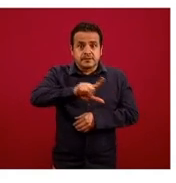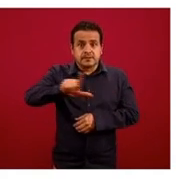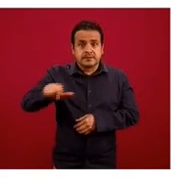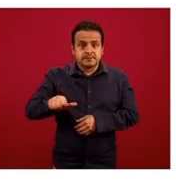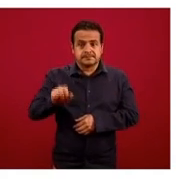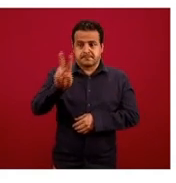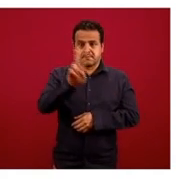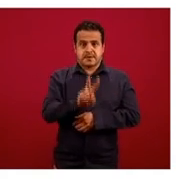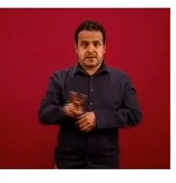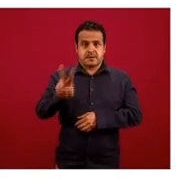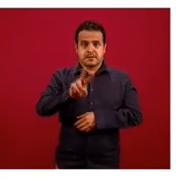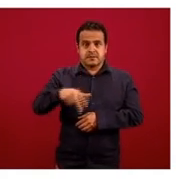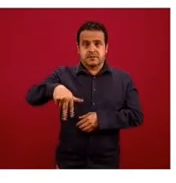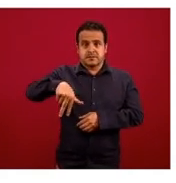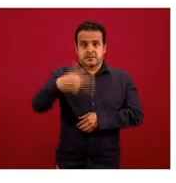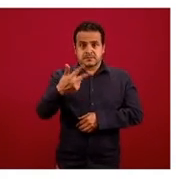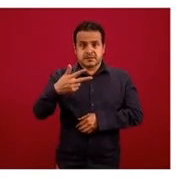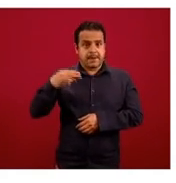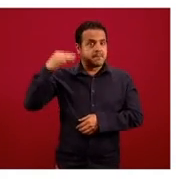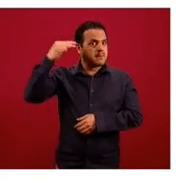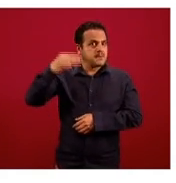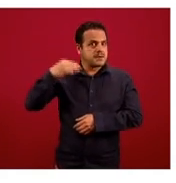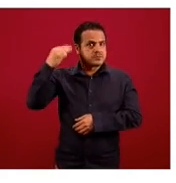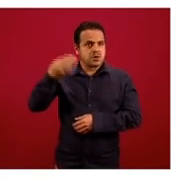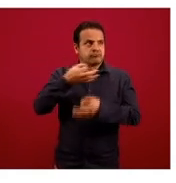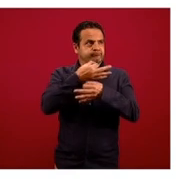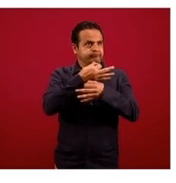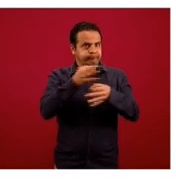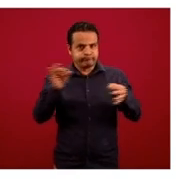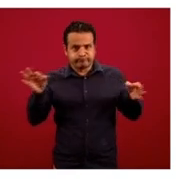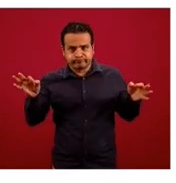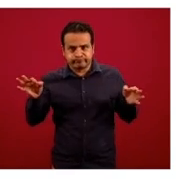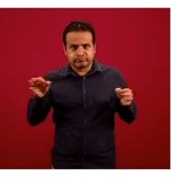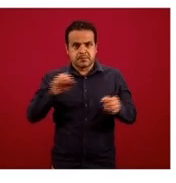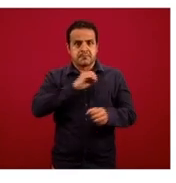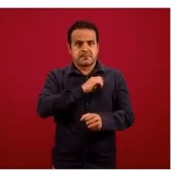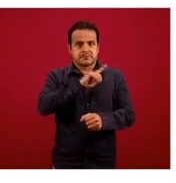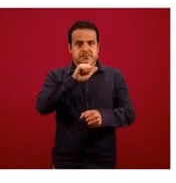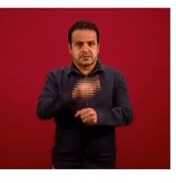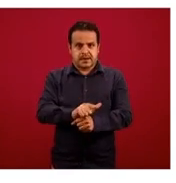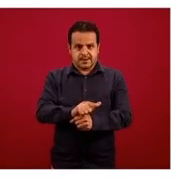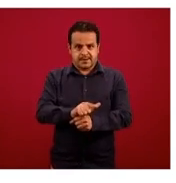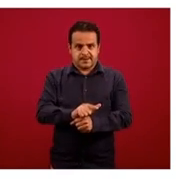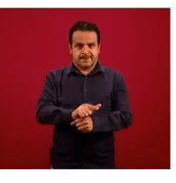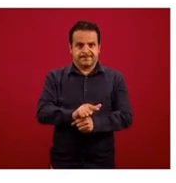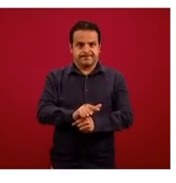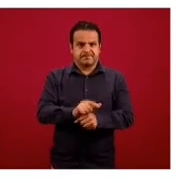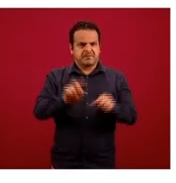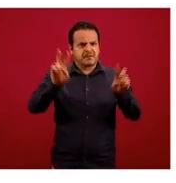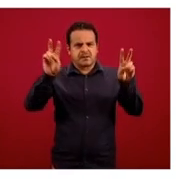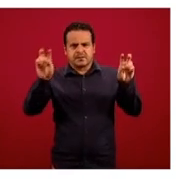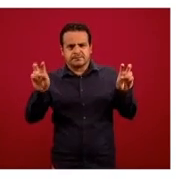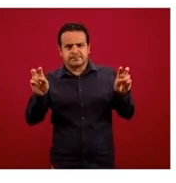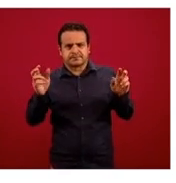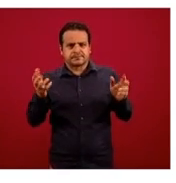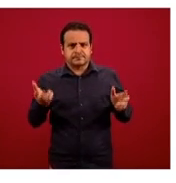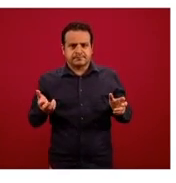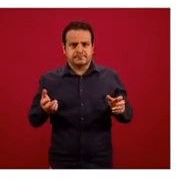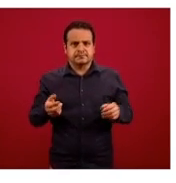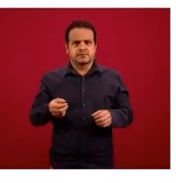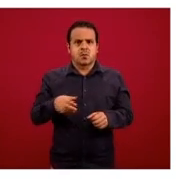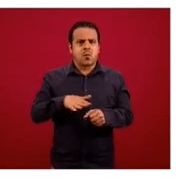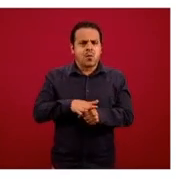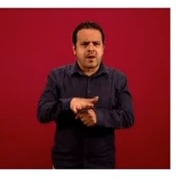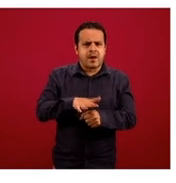and on Friday 13th of March we have a special commentary on the conference